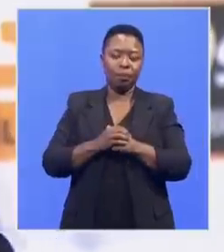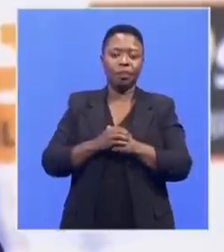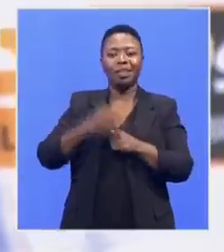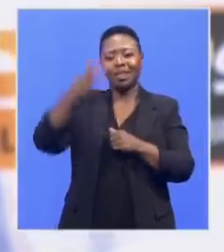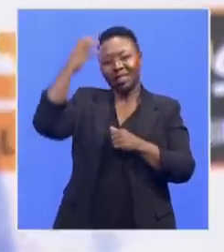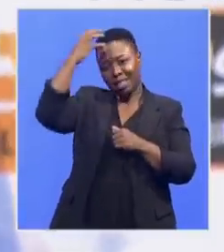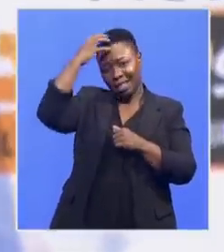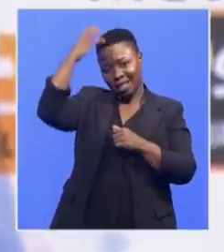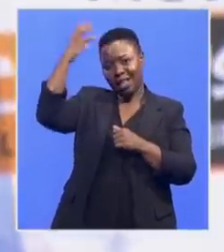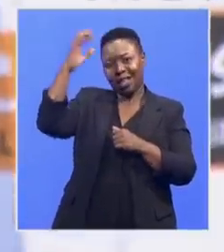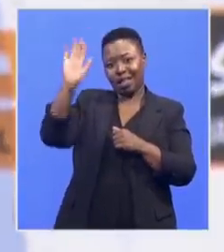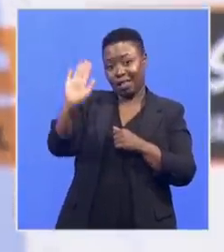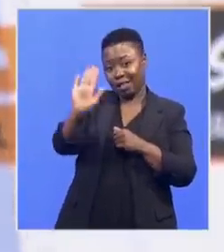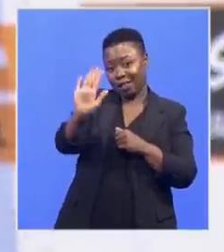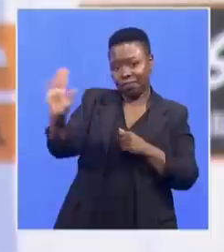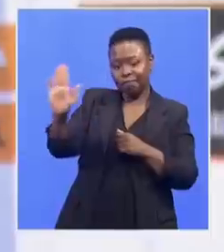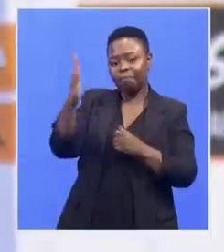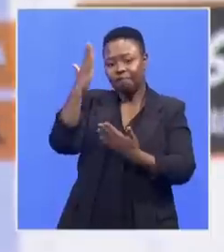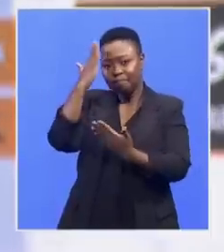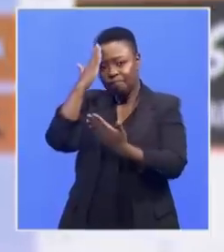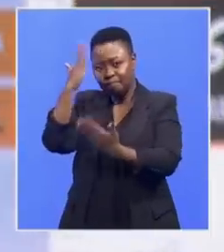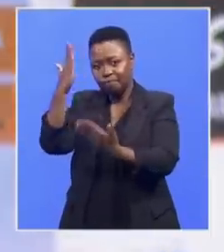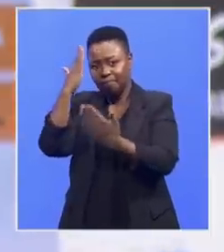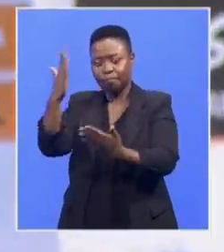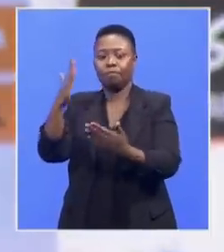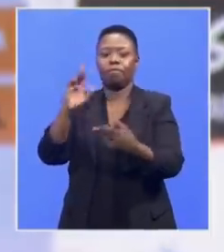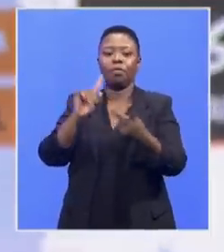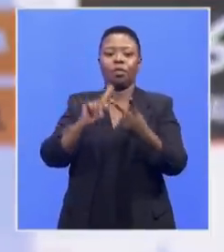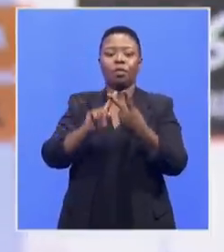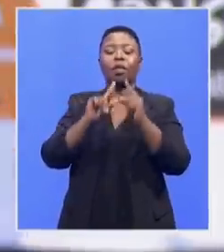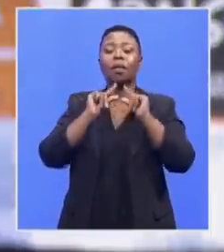rona le baruti ba rona